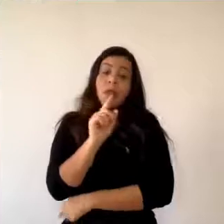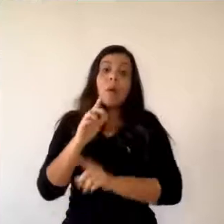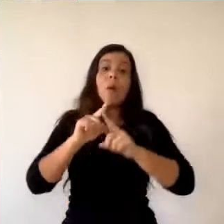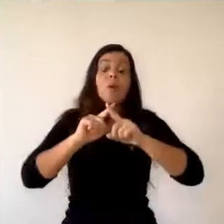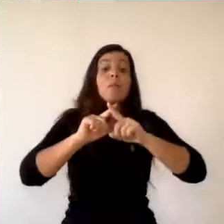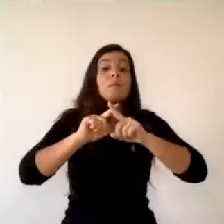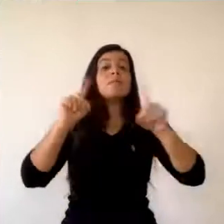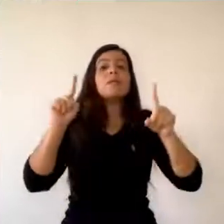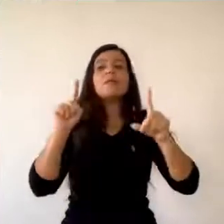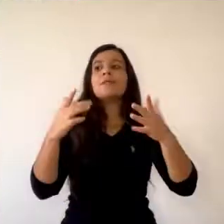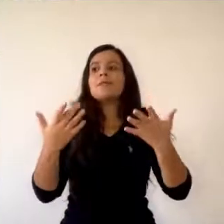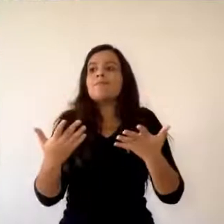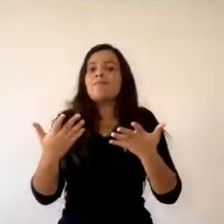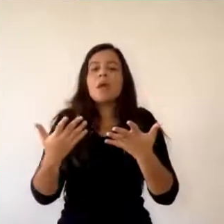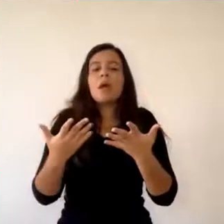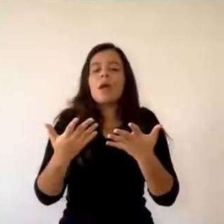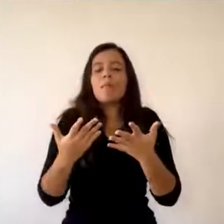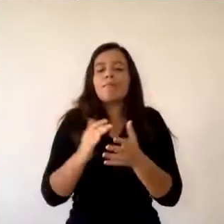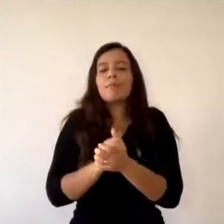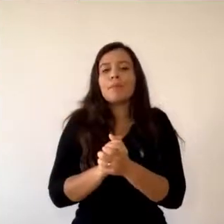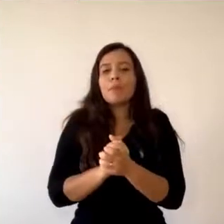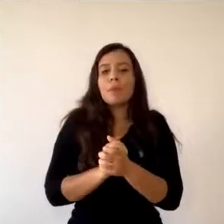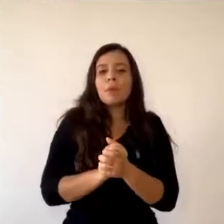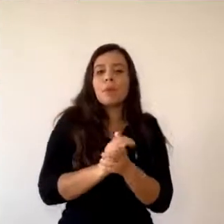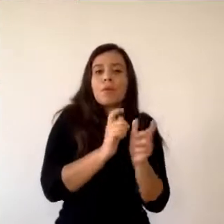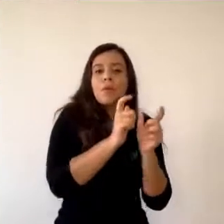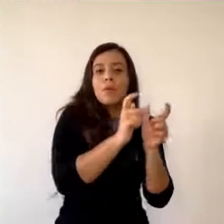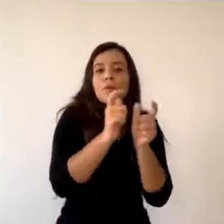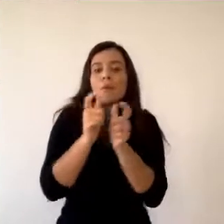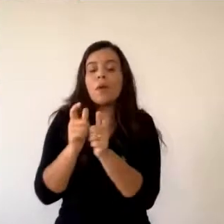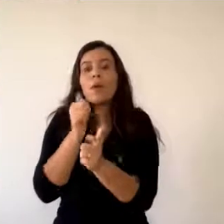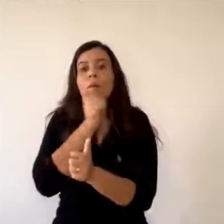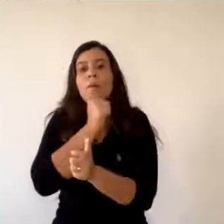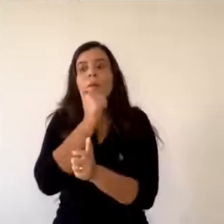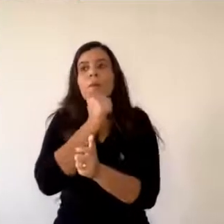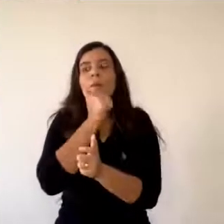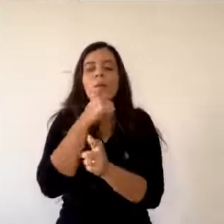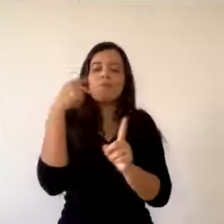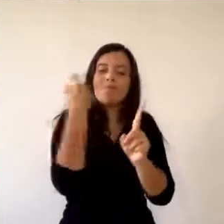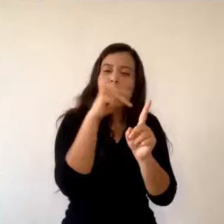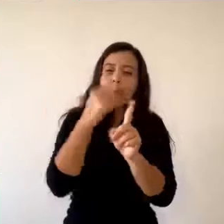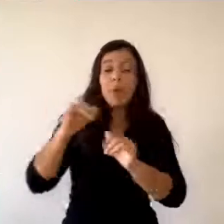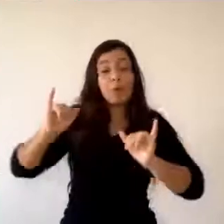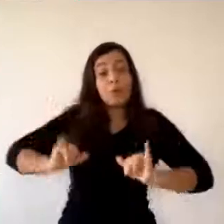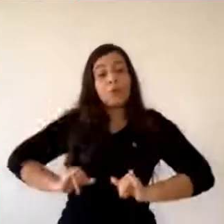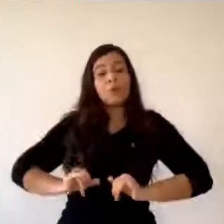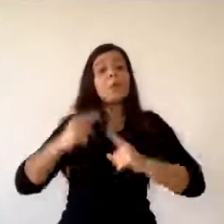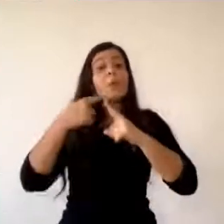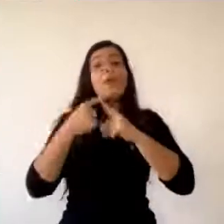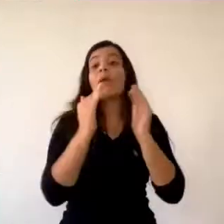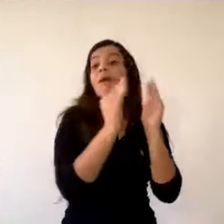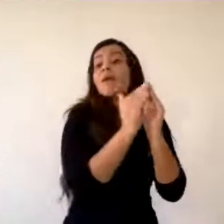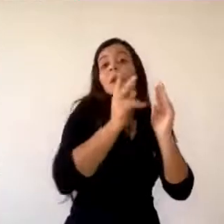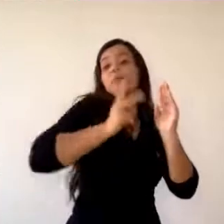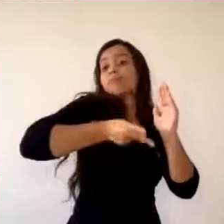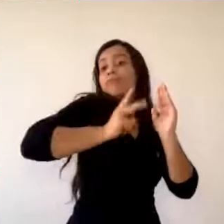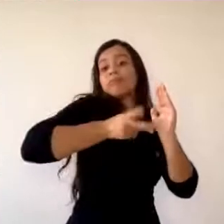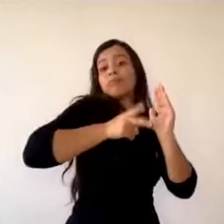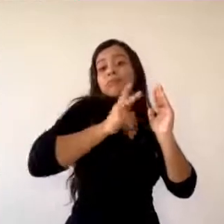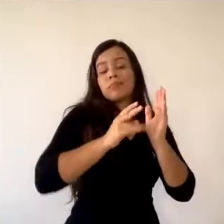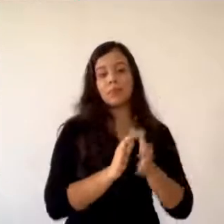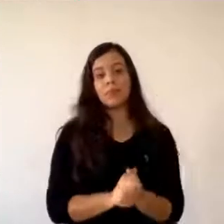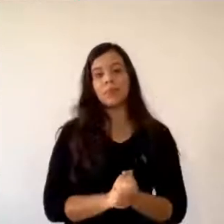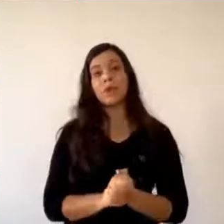violence during the pandemic have increased the conditions for those issues to